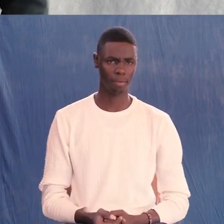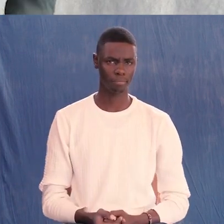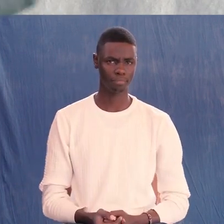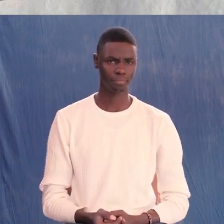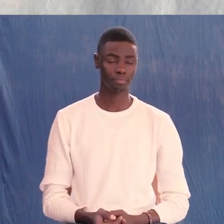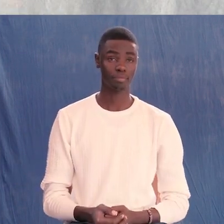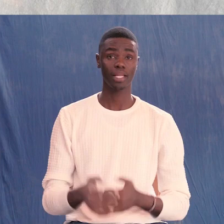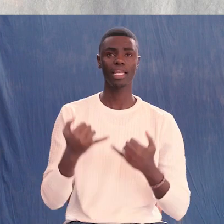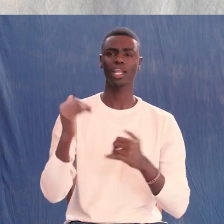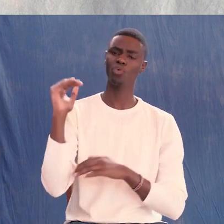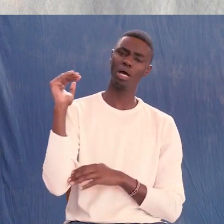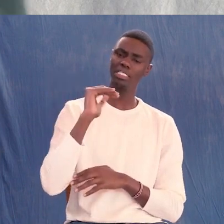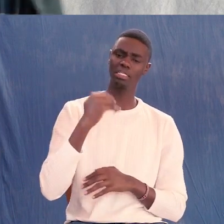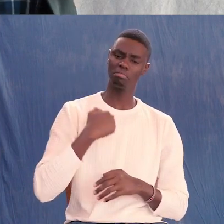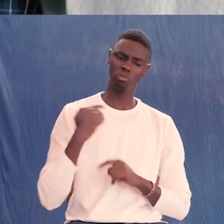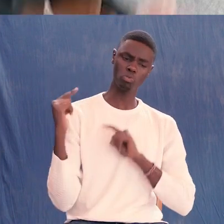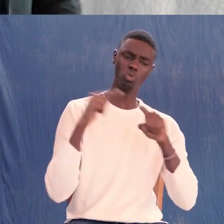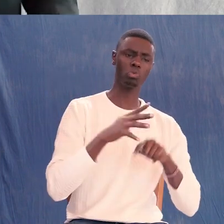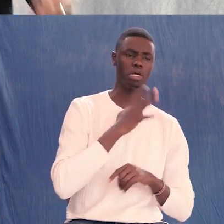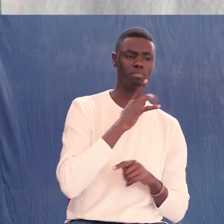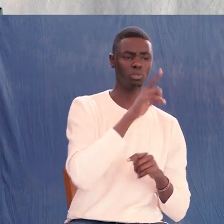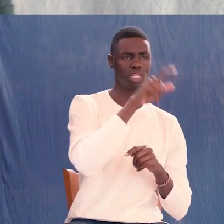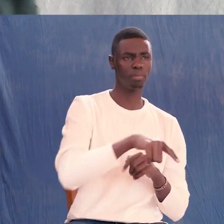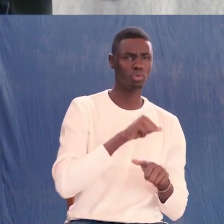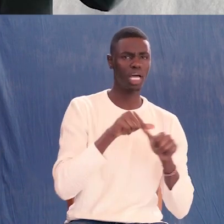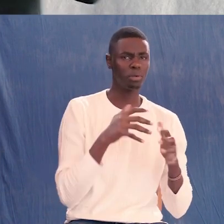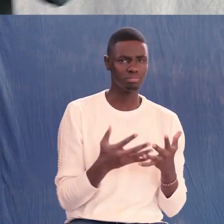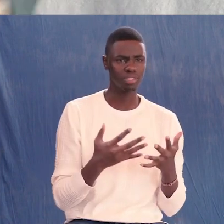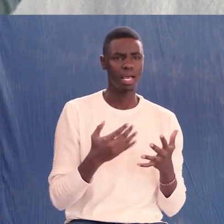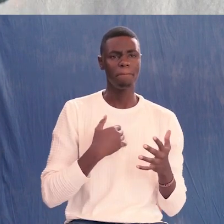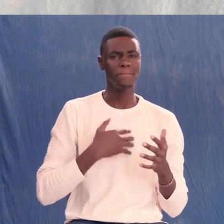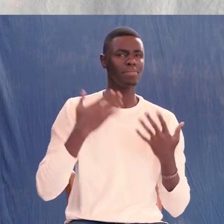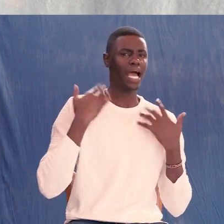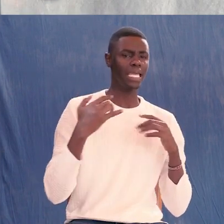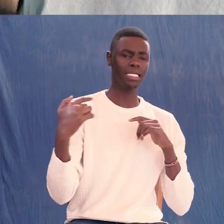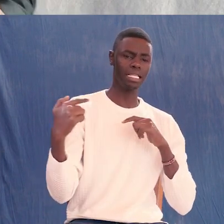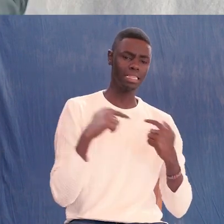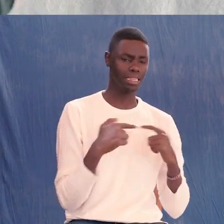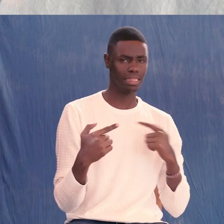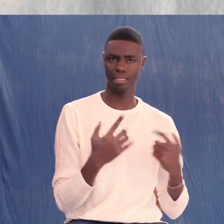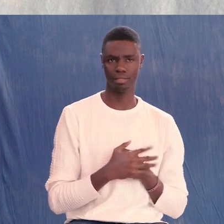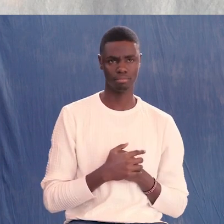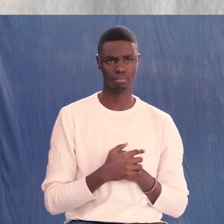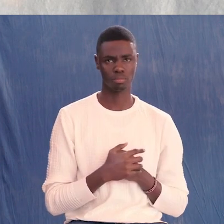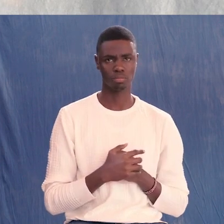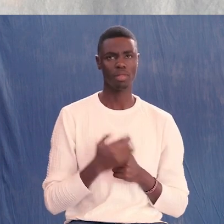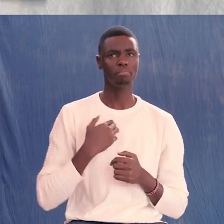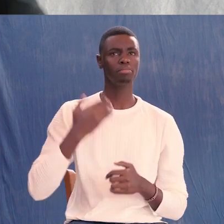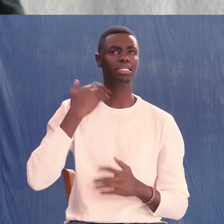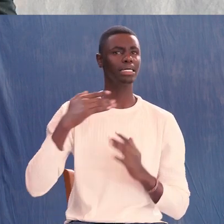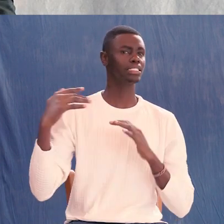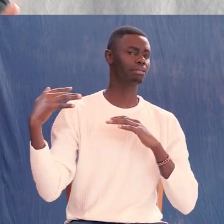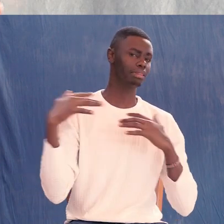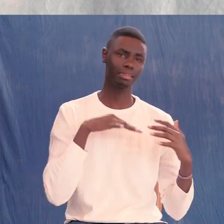And now you're asking me to go and speak to this person about what? I hate confrontation. If you're anything like me, I hate